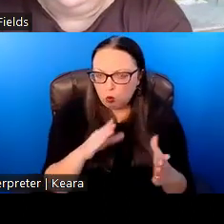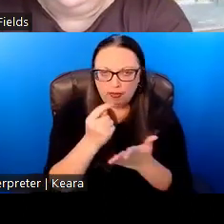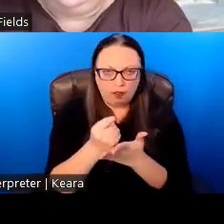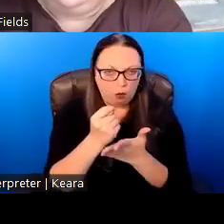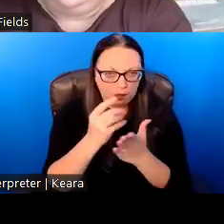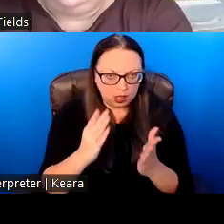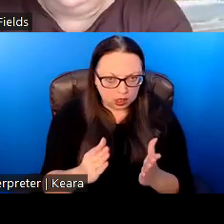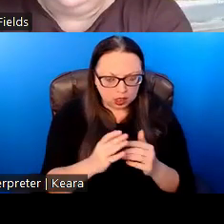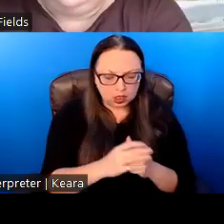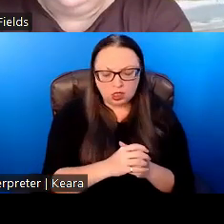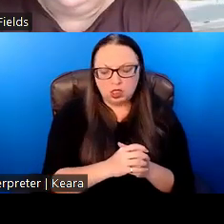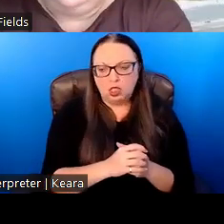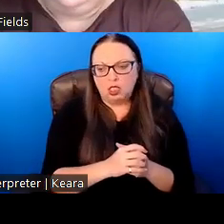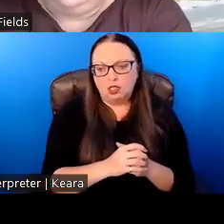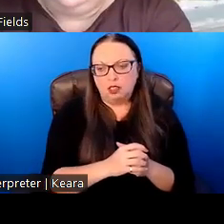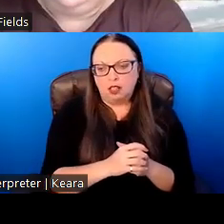therapist? And